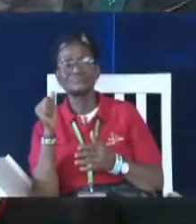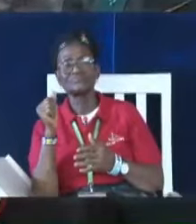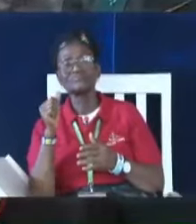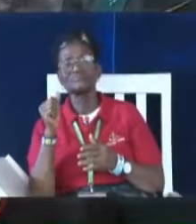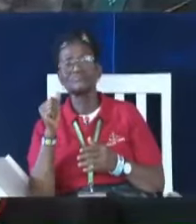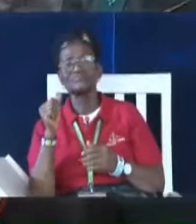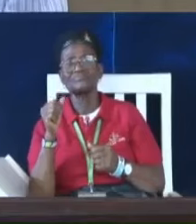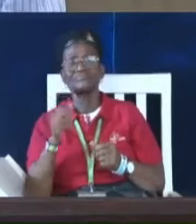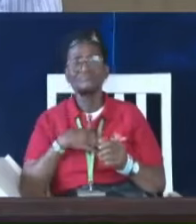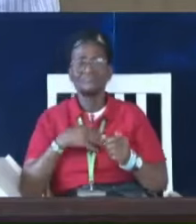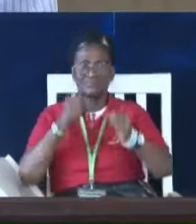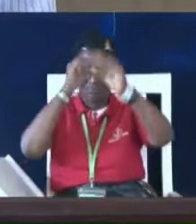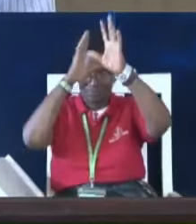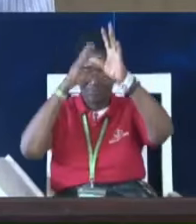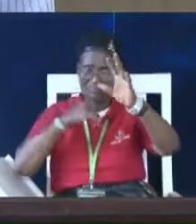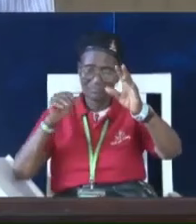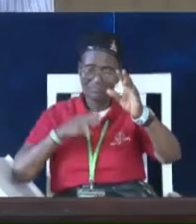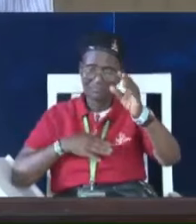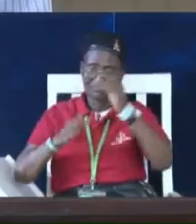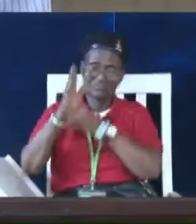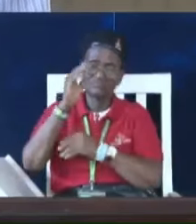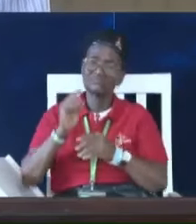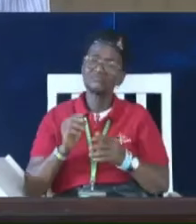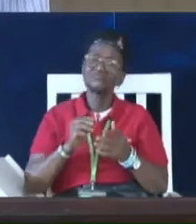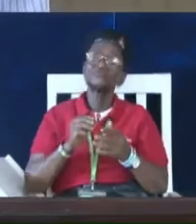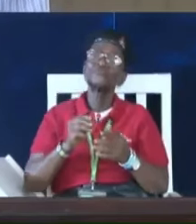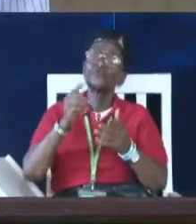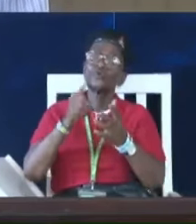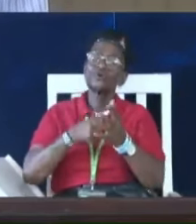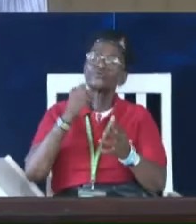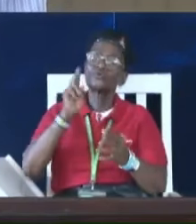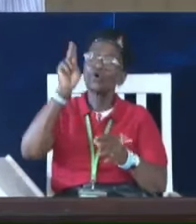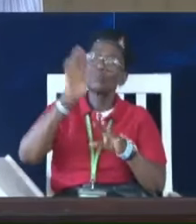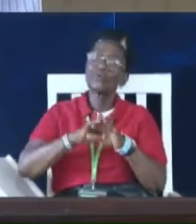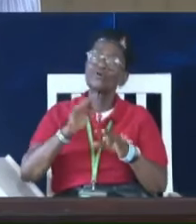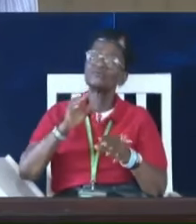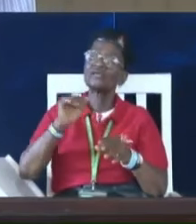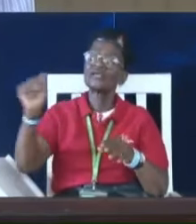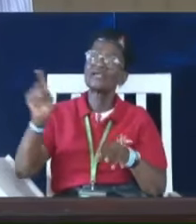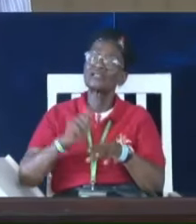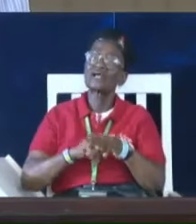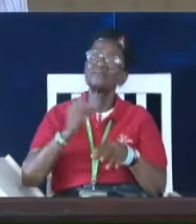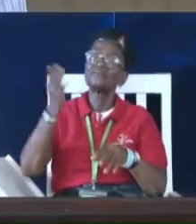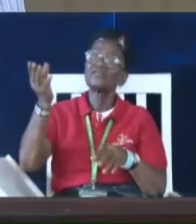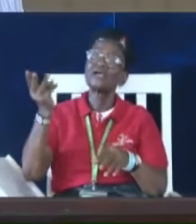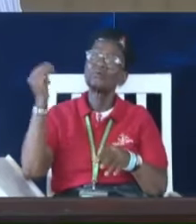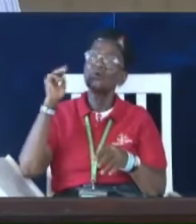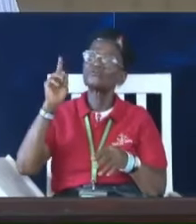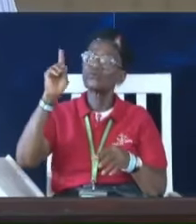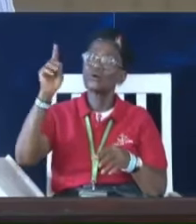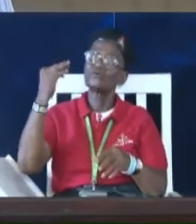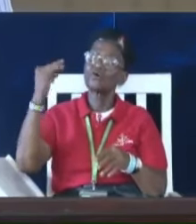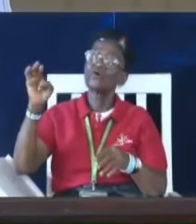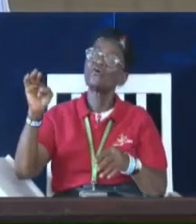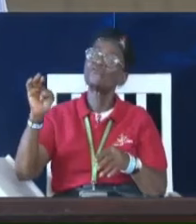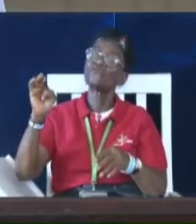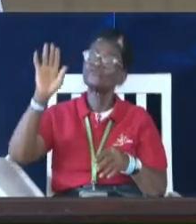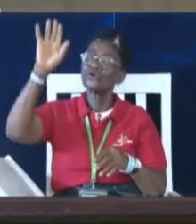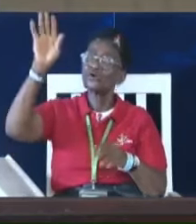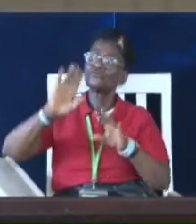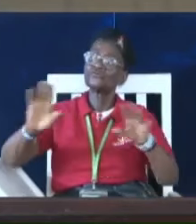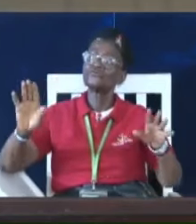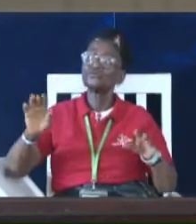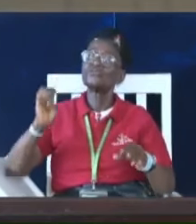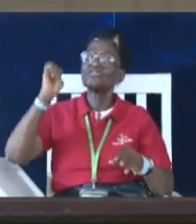My Father and my God, once upon a time there was one of your children. He's resting with you in glory